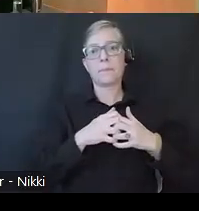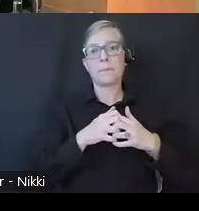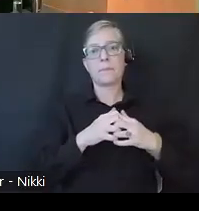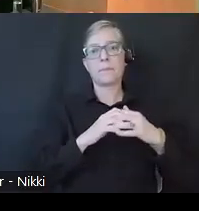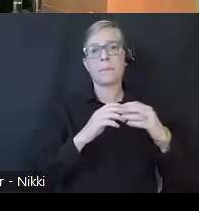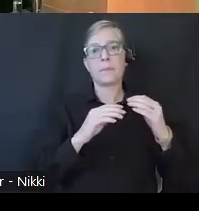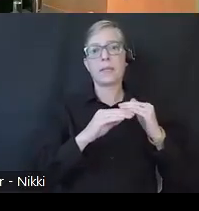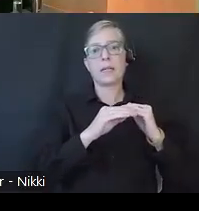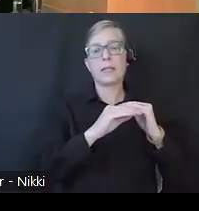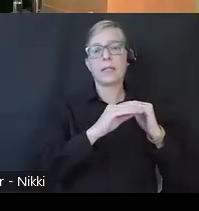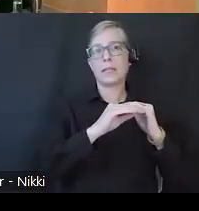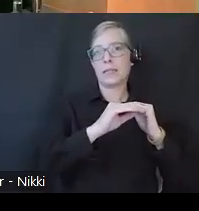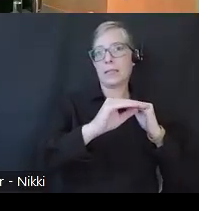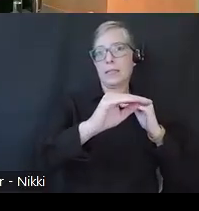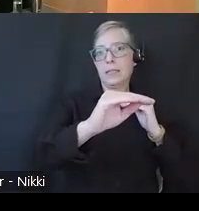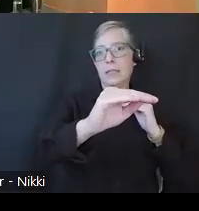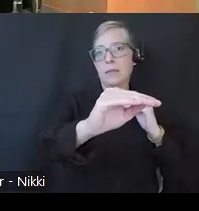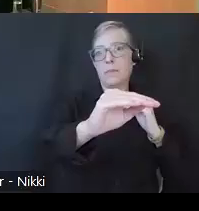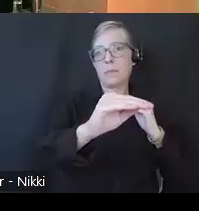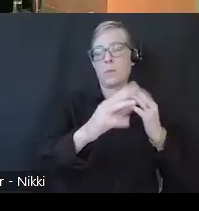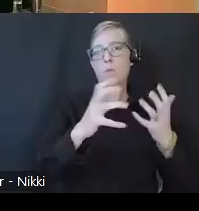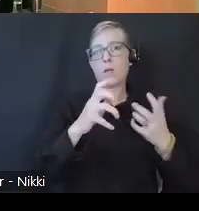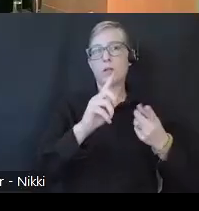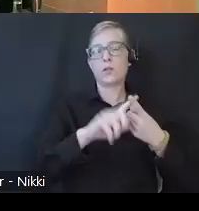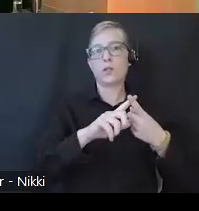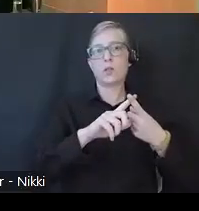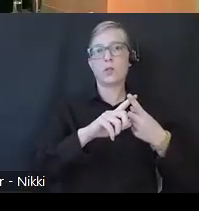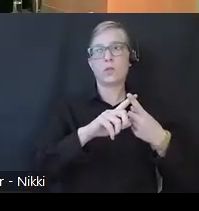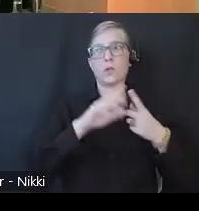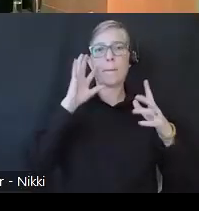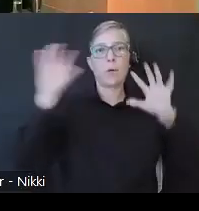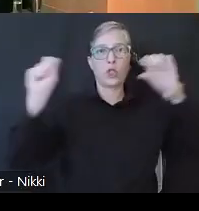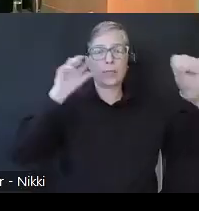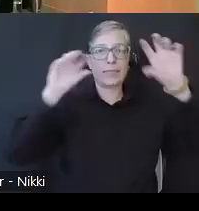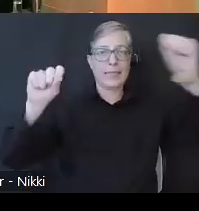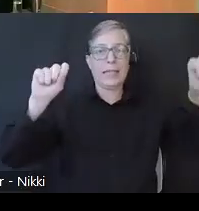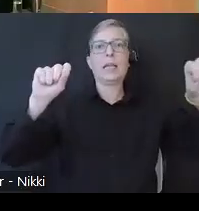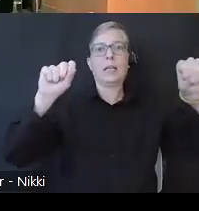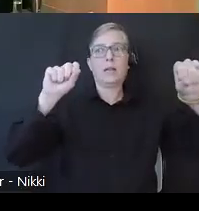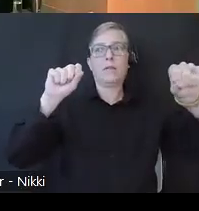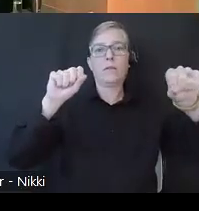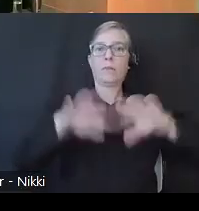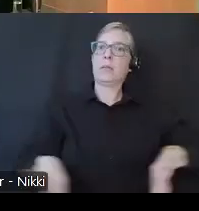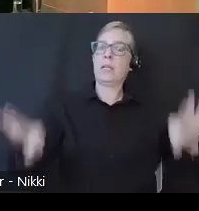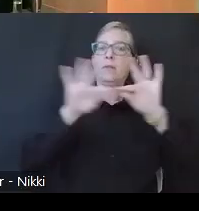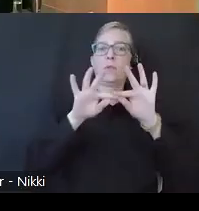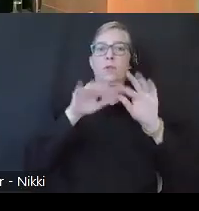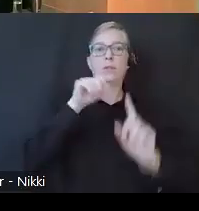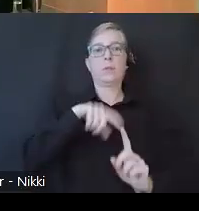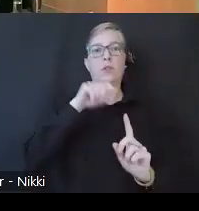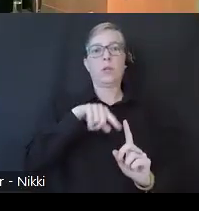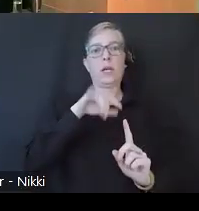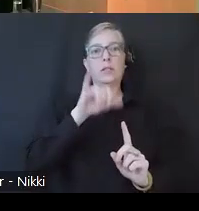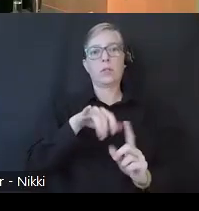tendency to perceive meaningful stimuli. So that is what we think we're getting at with the mismatch